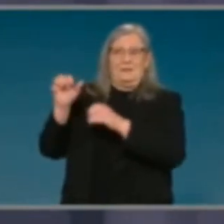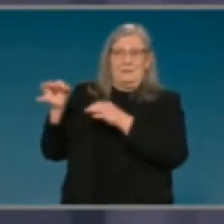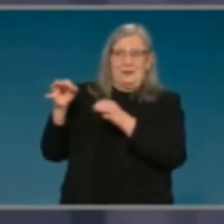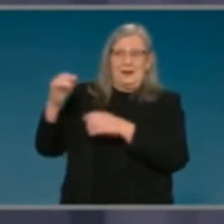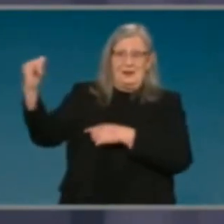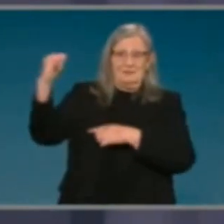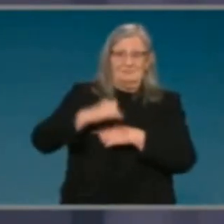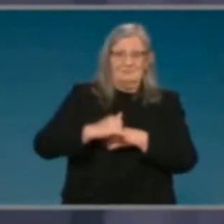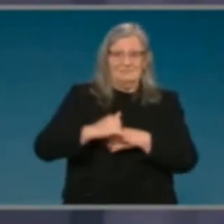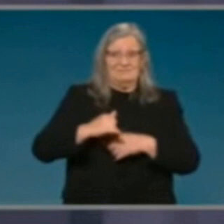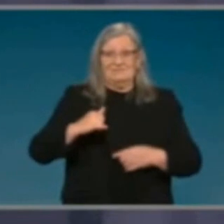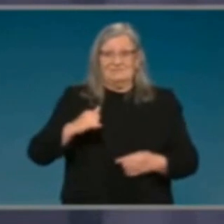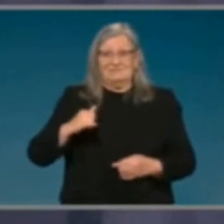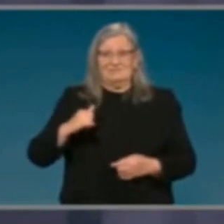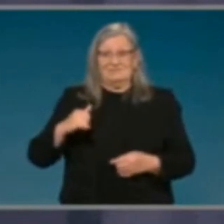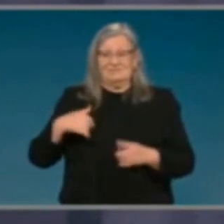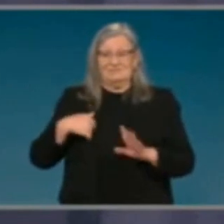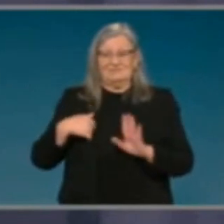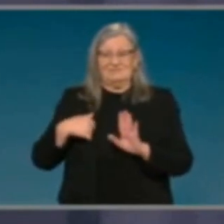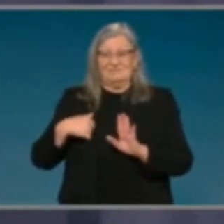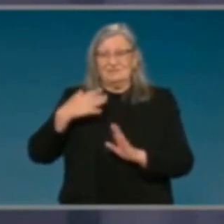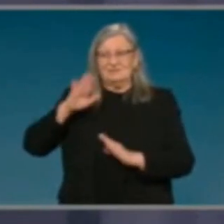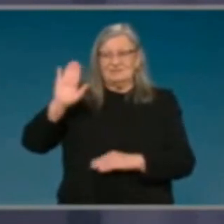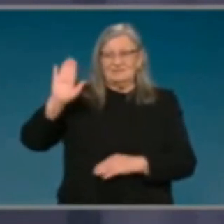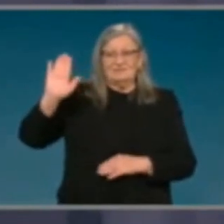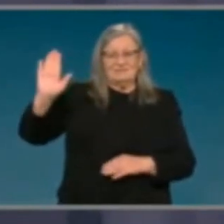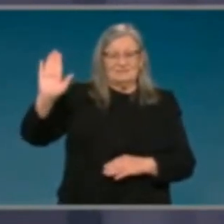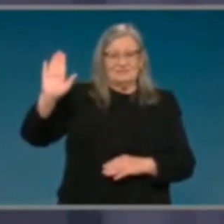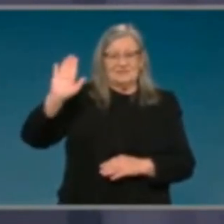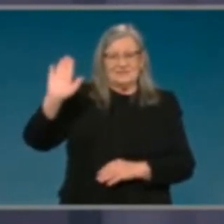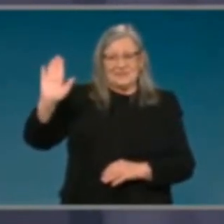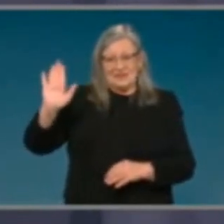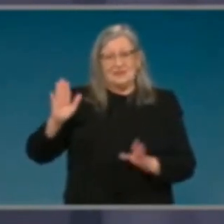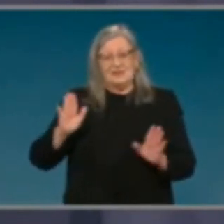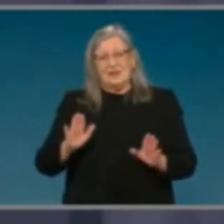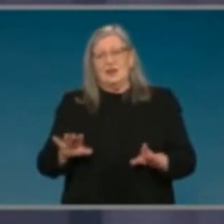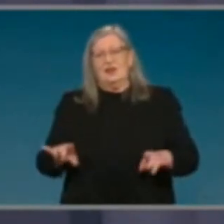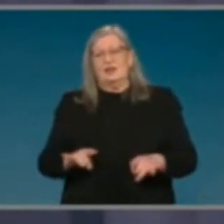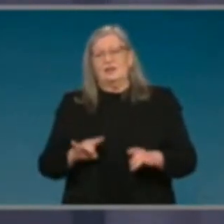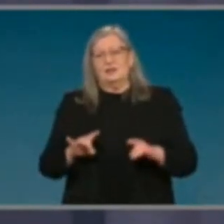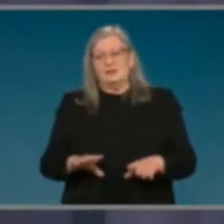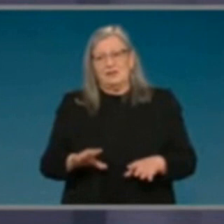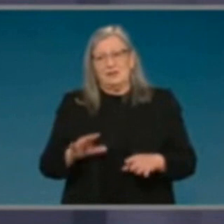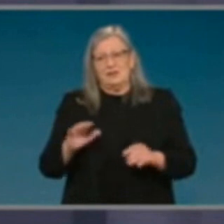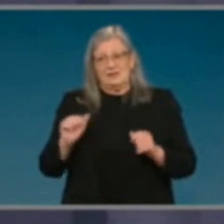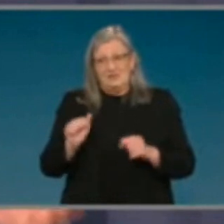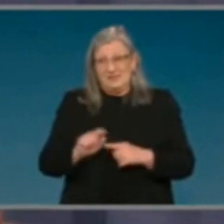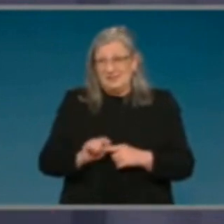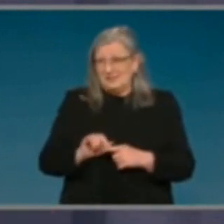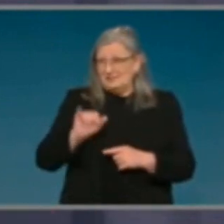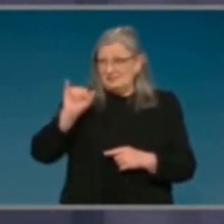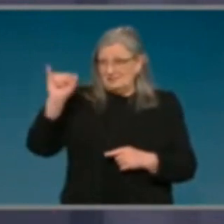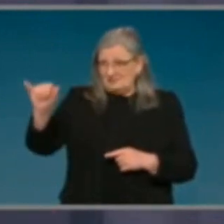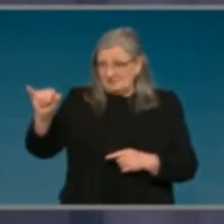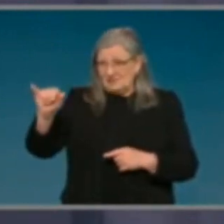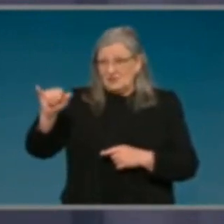But we are encouraging Australians who've been there to leave and return if that fits their plans, but they would have